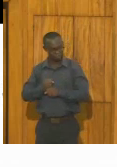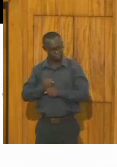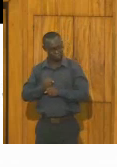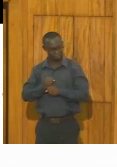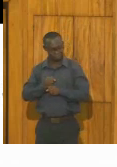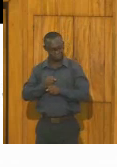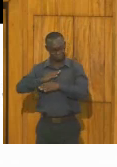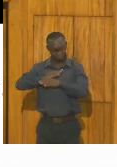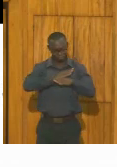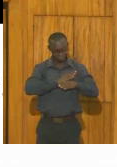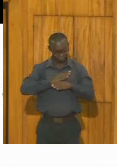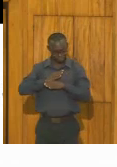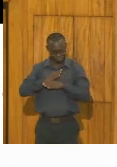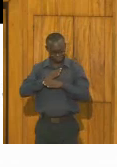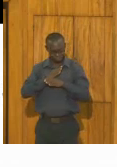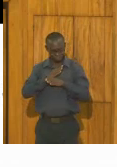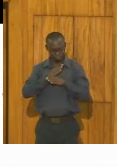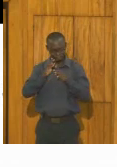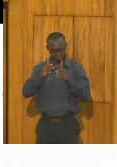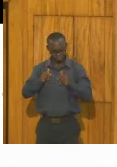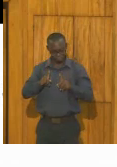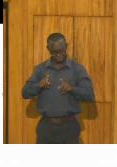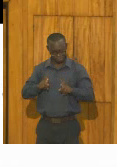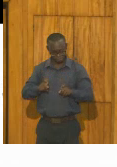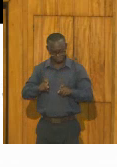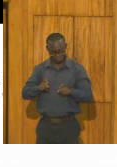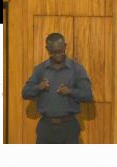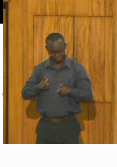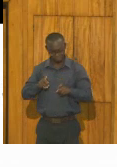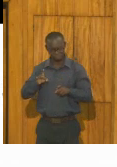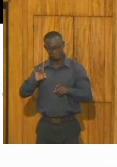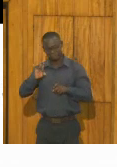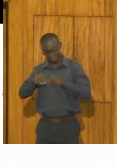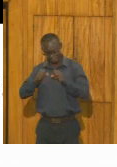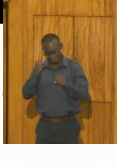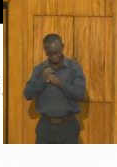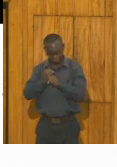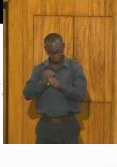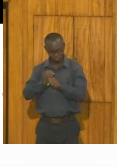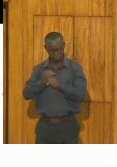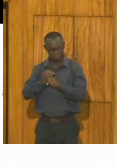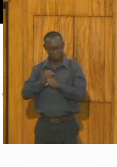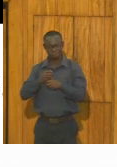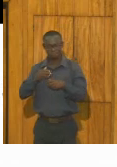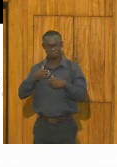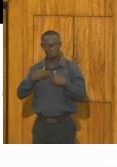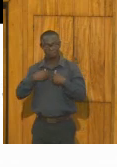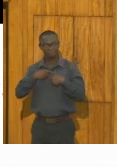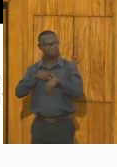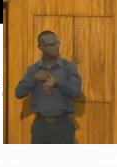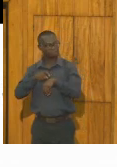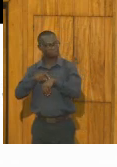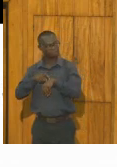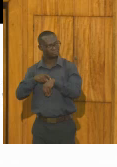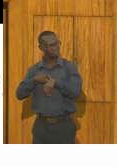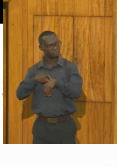prevention of mother-to-child testing and in the HTS algorithm, where I think at the time there was only, I think it